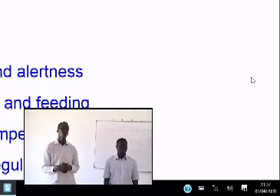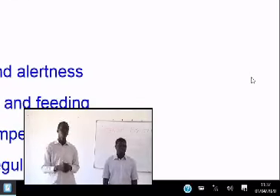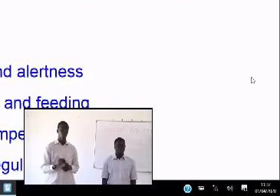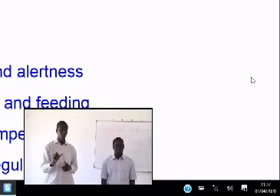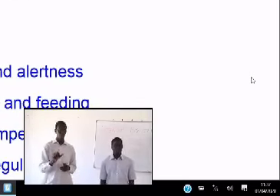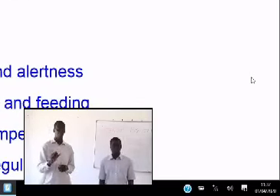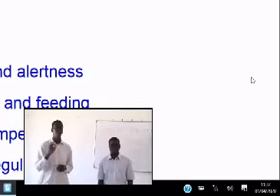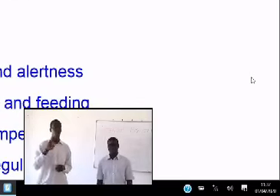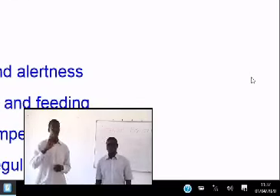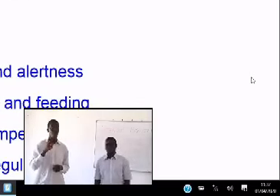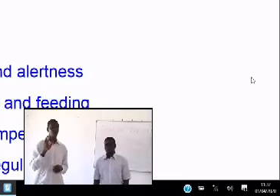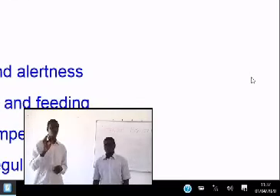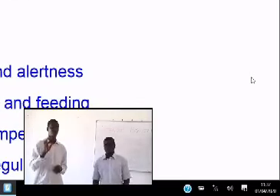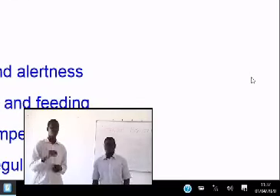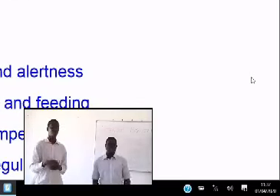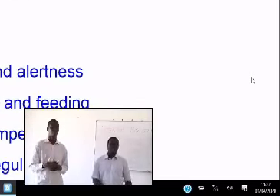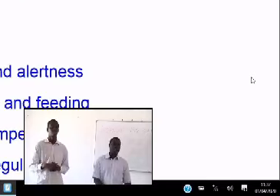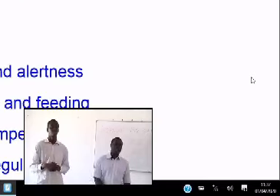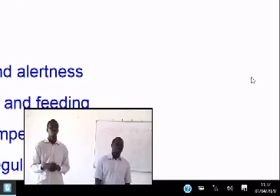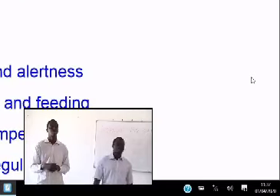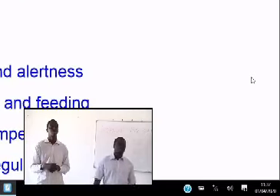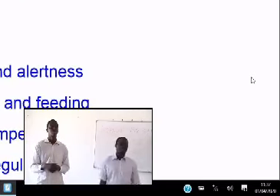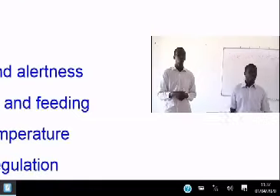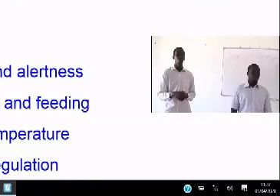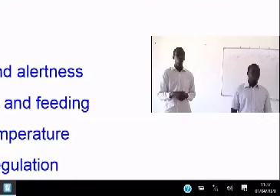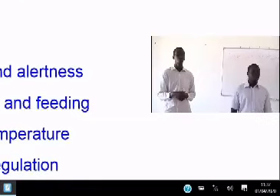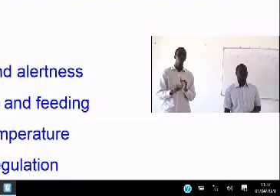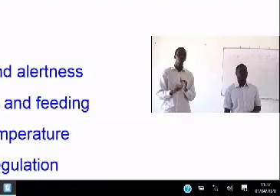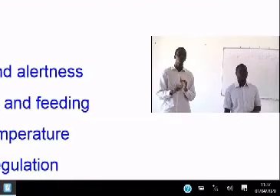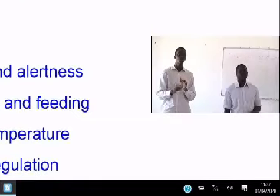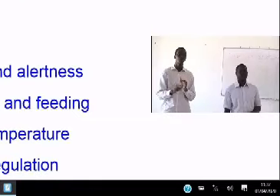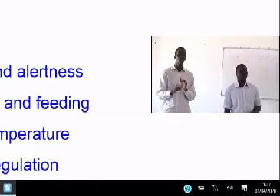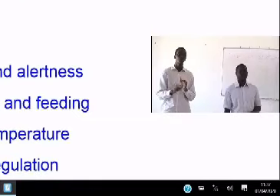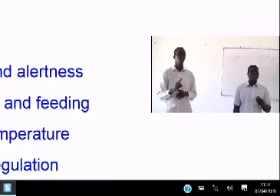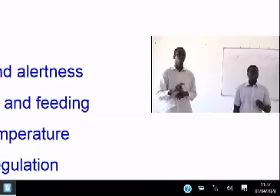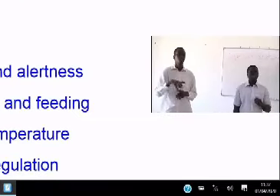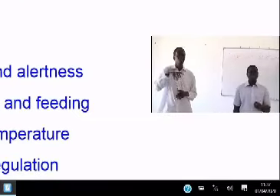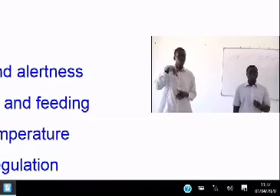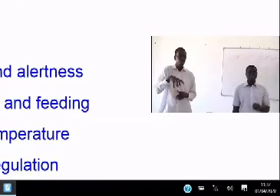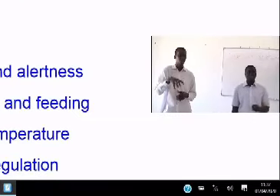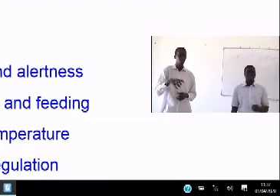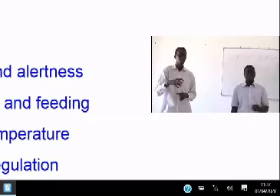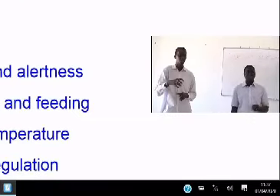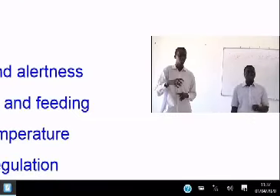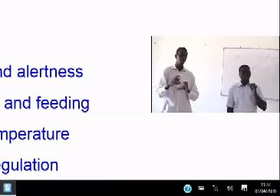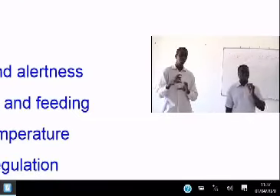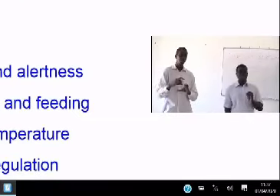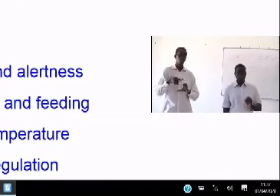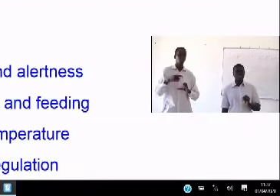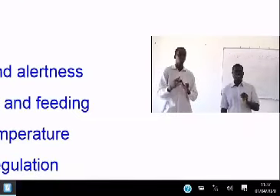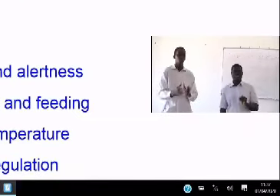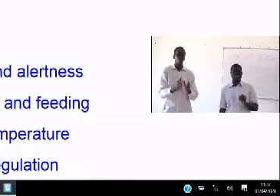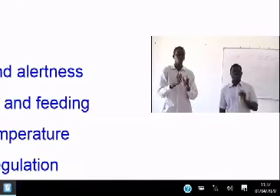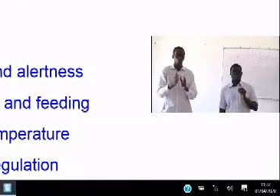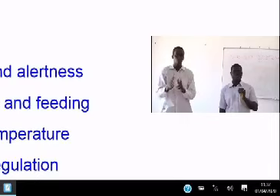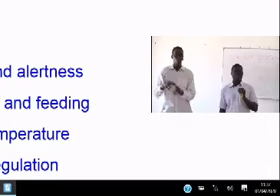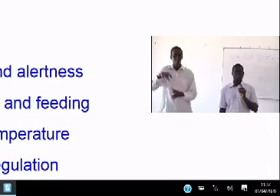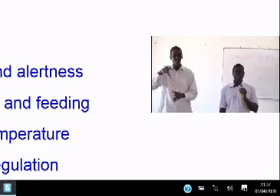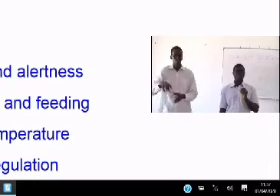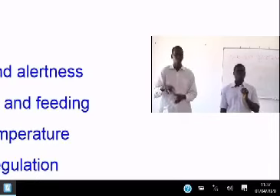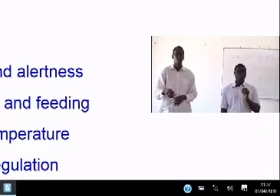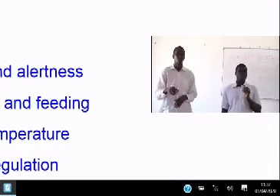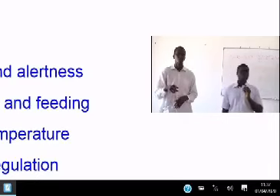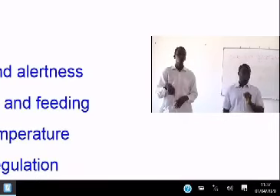hypothalamus. That is another part of the brain. It is just found below the thalamus. It is the